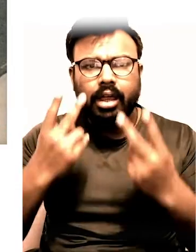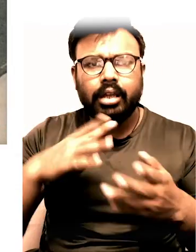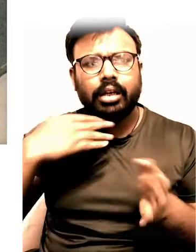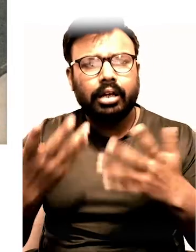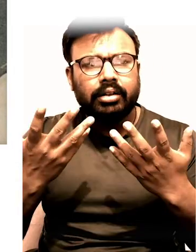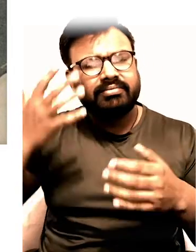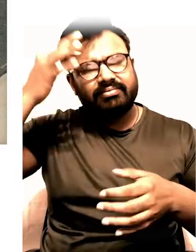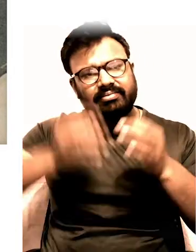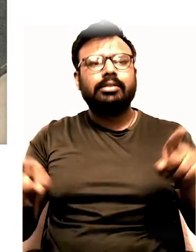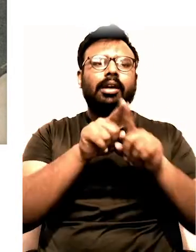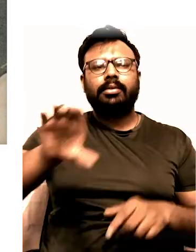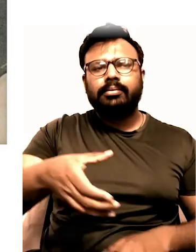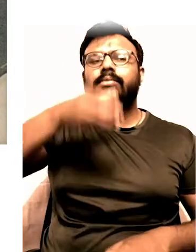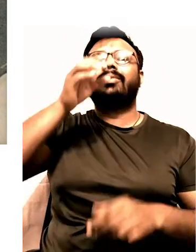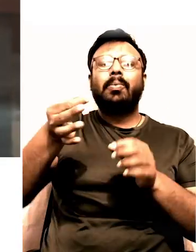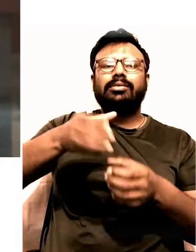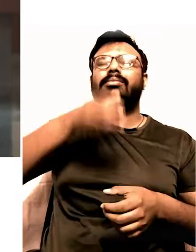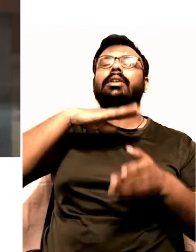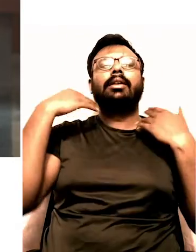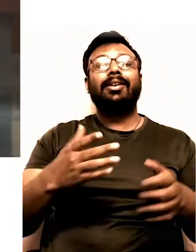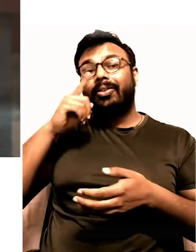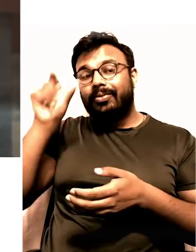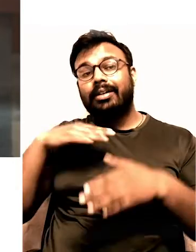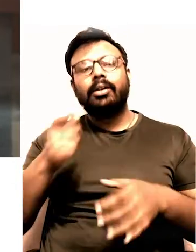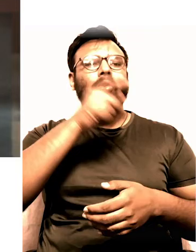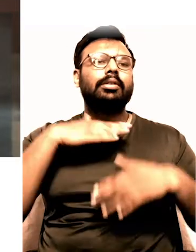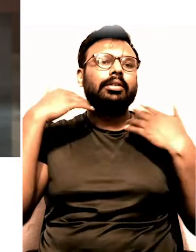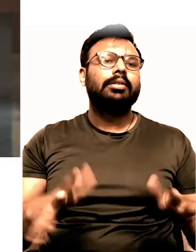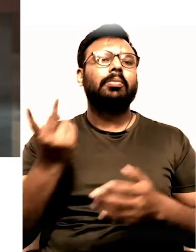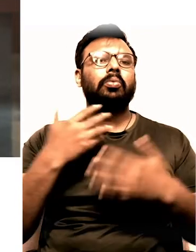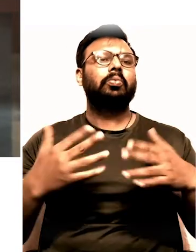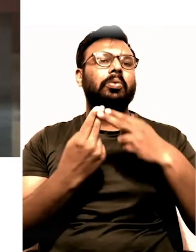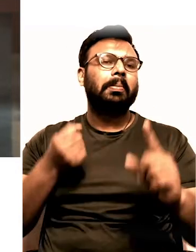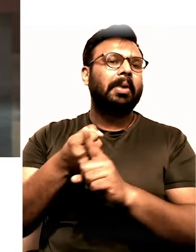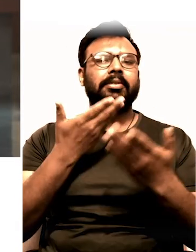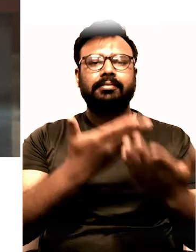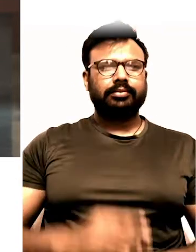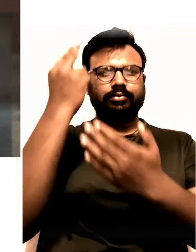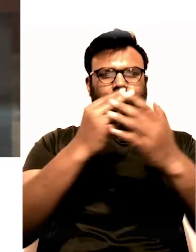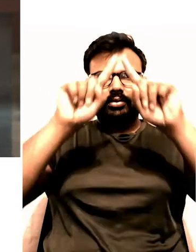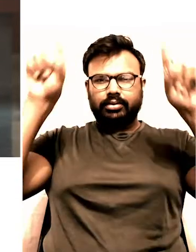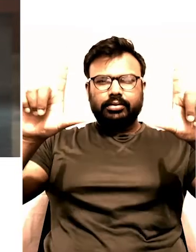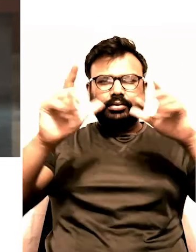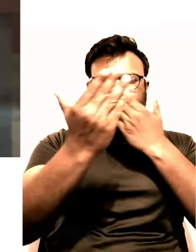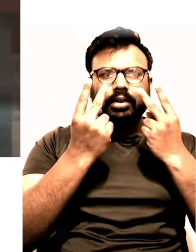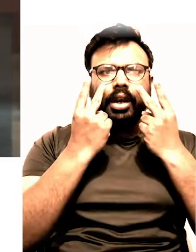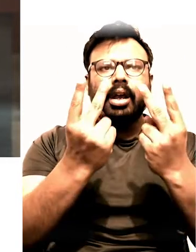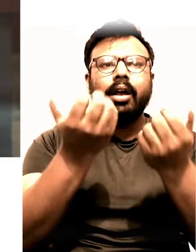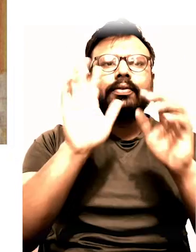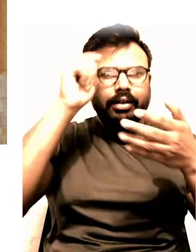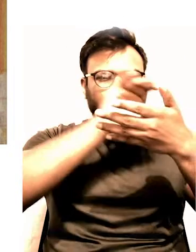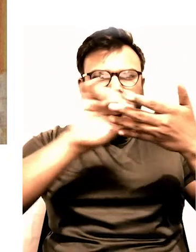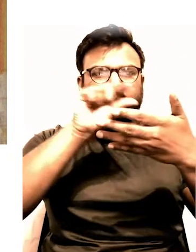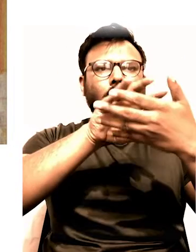the heroine, are written in Devanagari. There is a lot of symbolic imagery used to depict the poet's